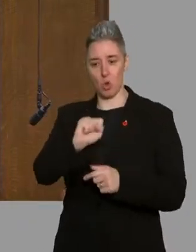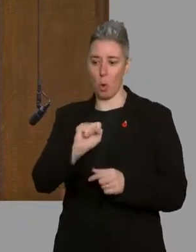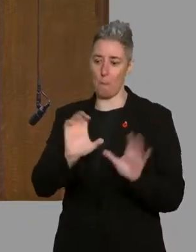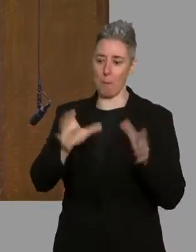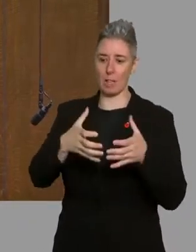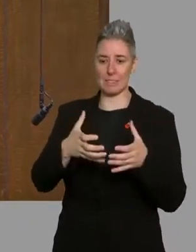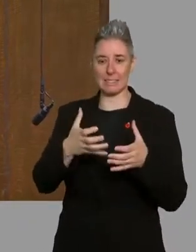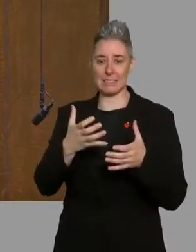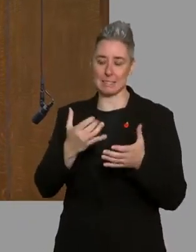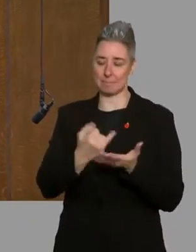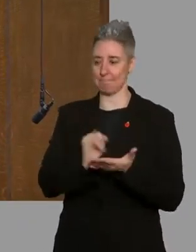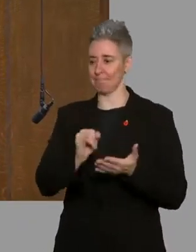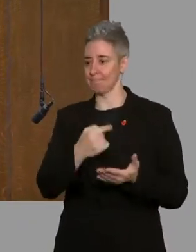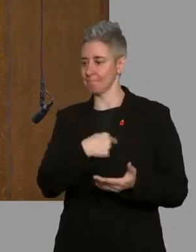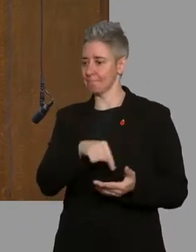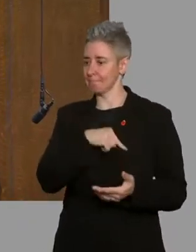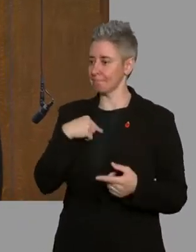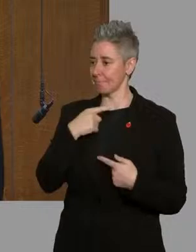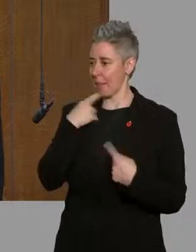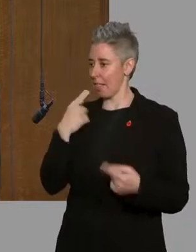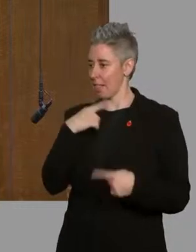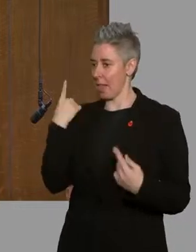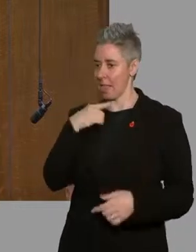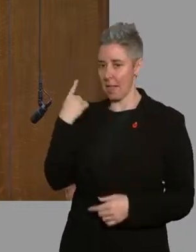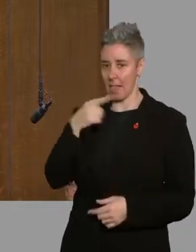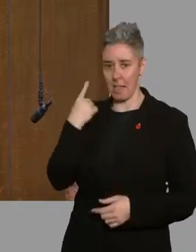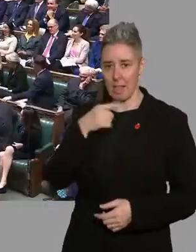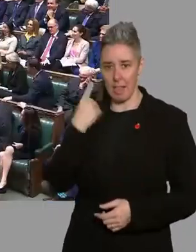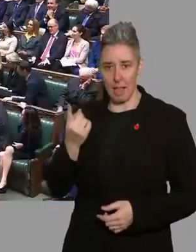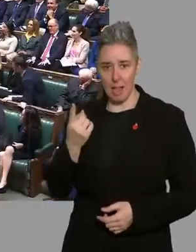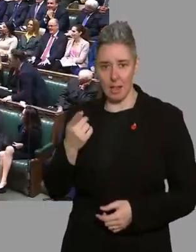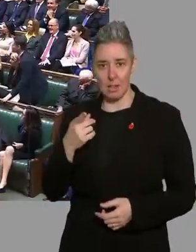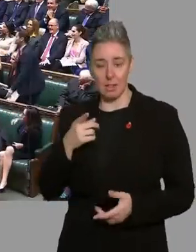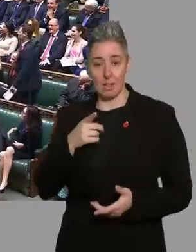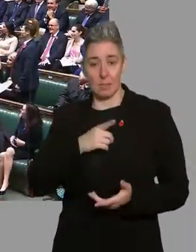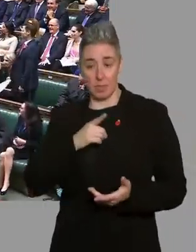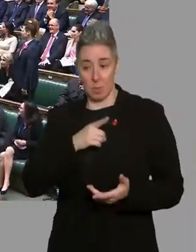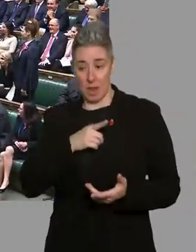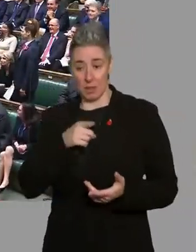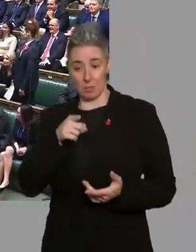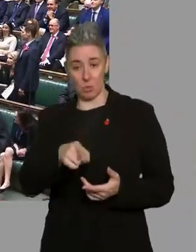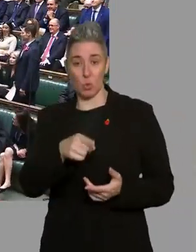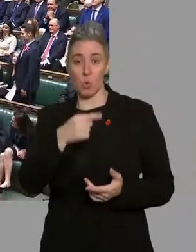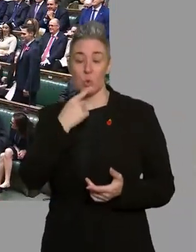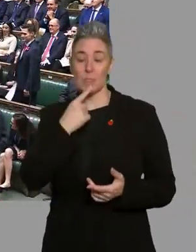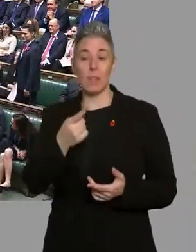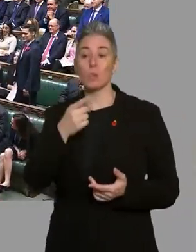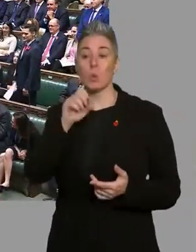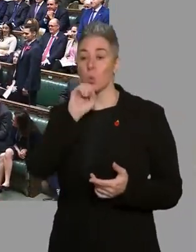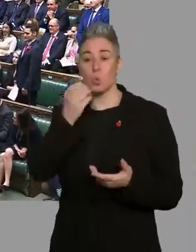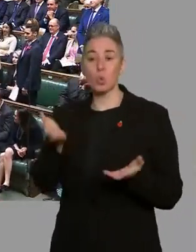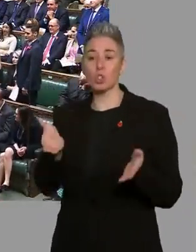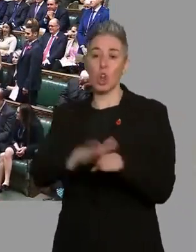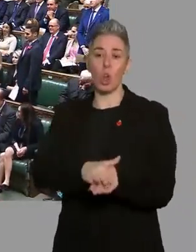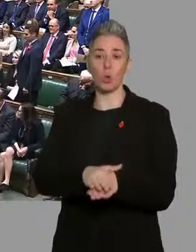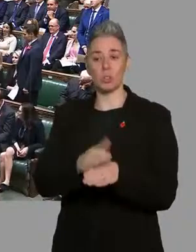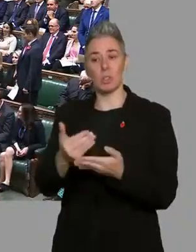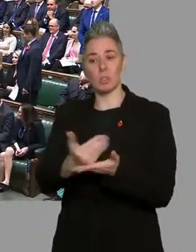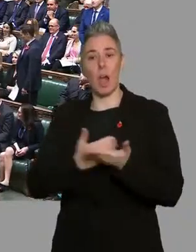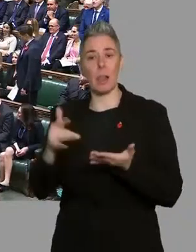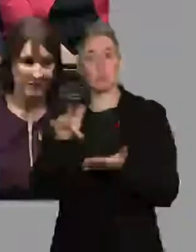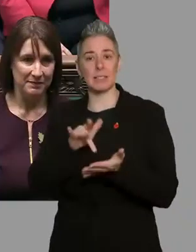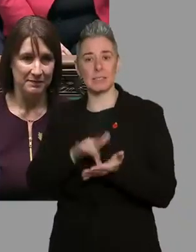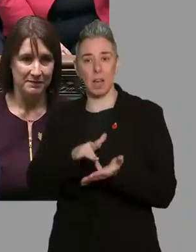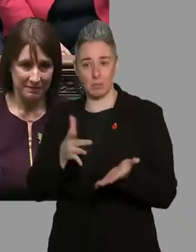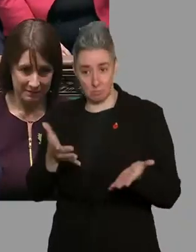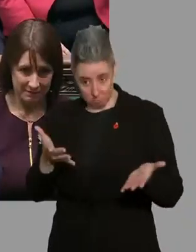the Wethersfield Asylum Accommodation Centre in my constituency? Mr. Speaker, we're keeping the promises